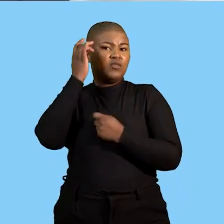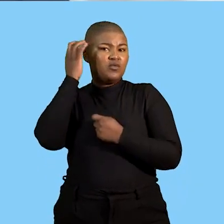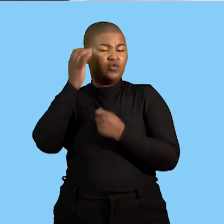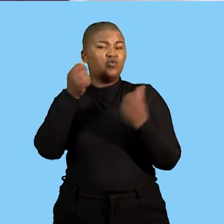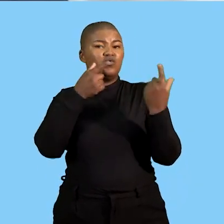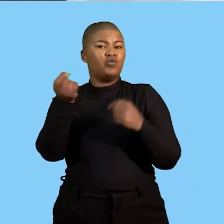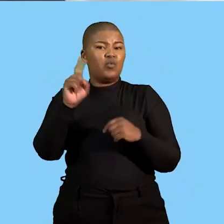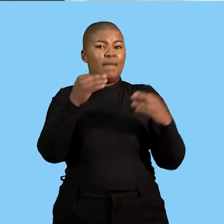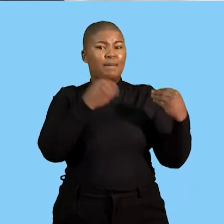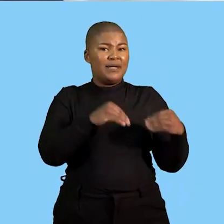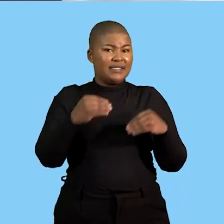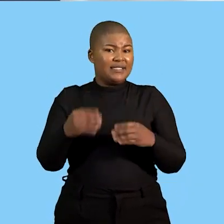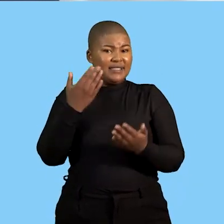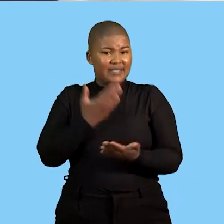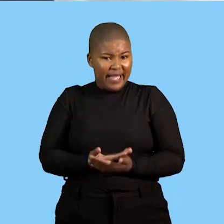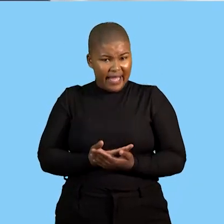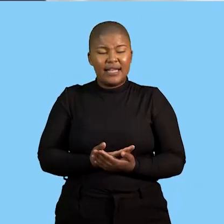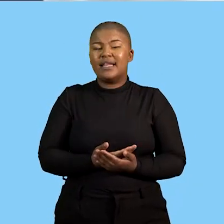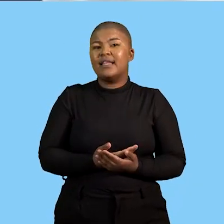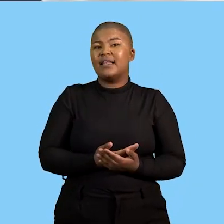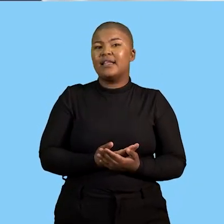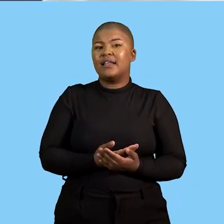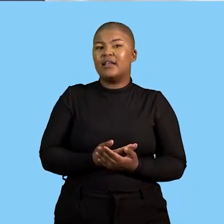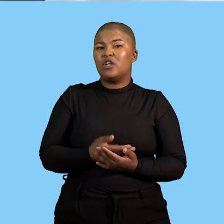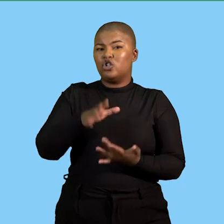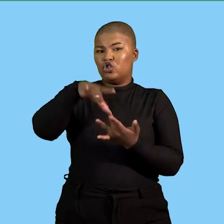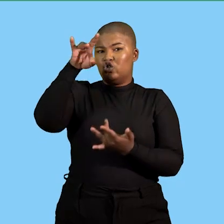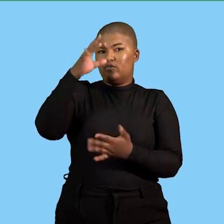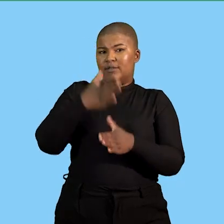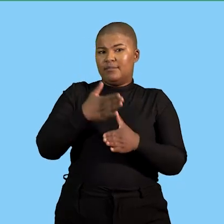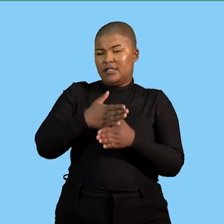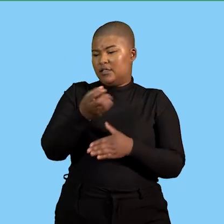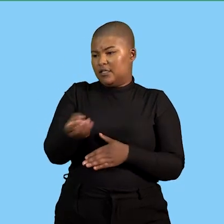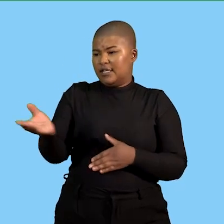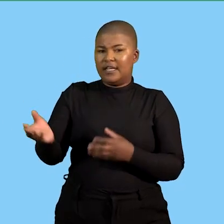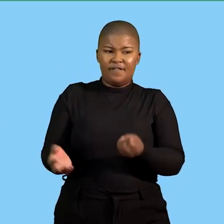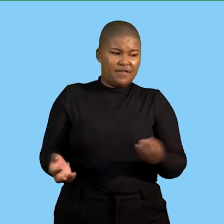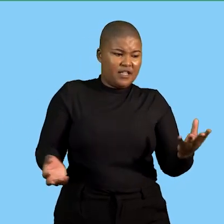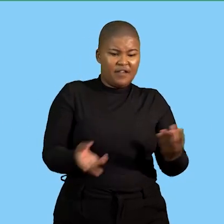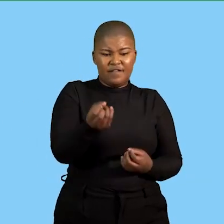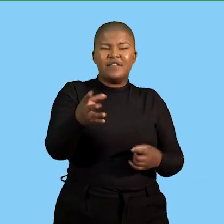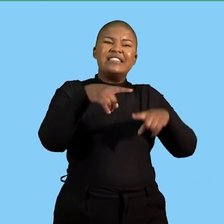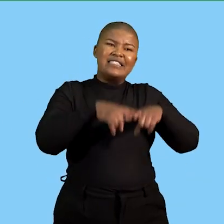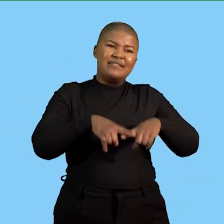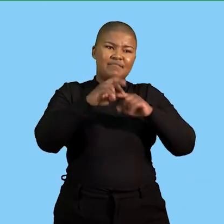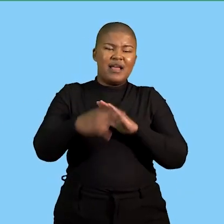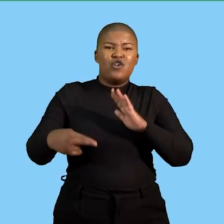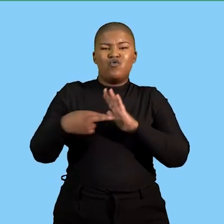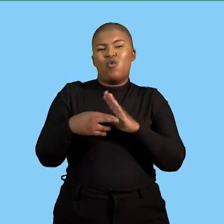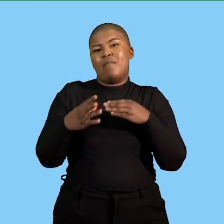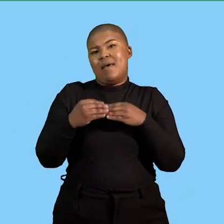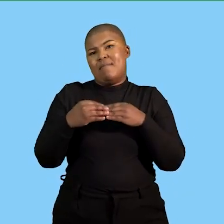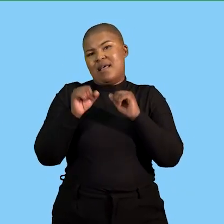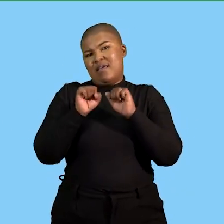following. Businesses can allocate tasks according to the roles of team members. This guides as